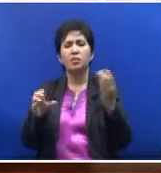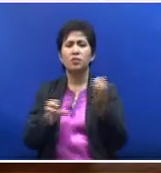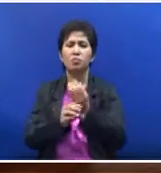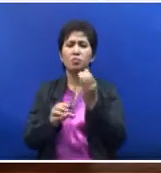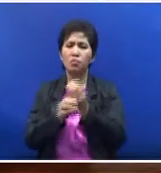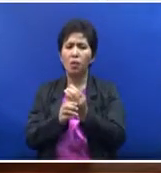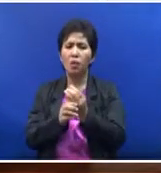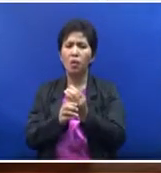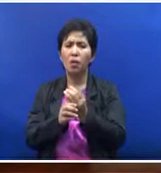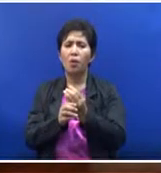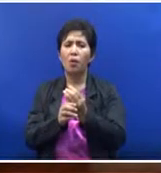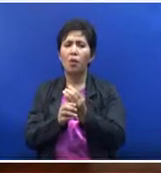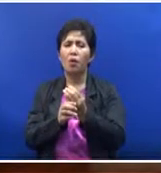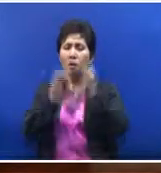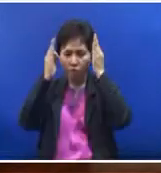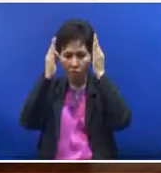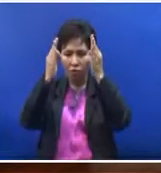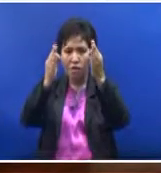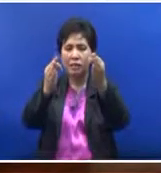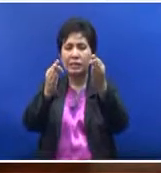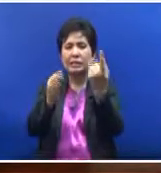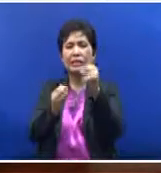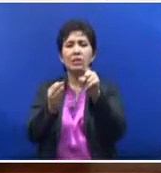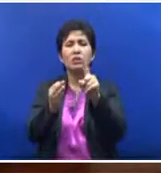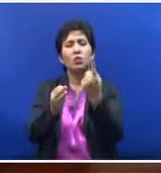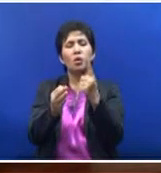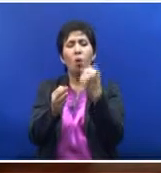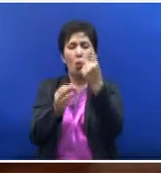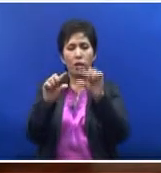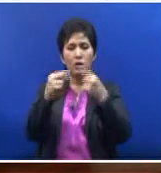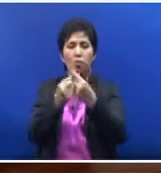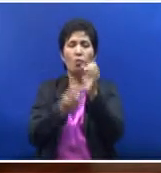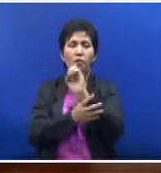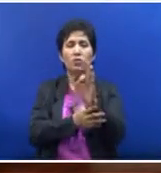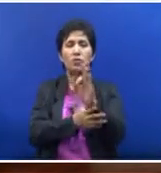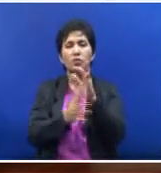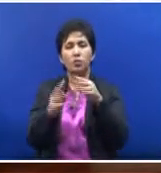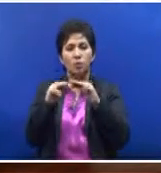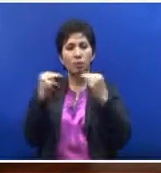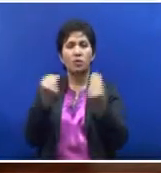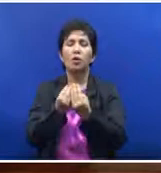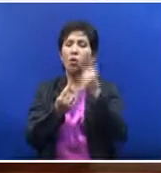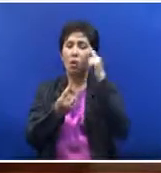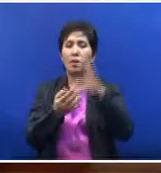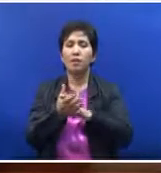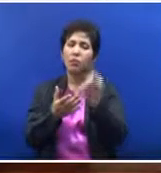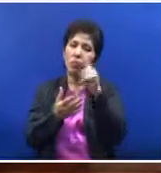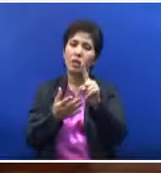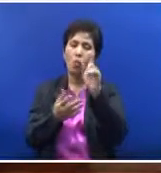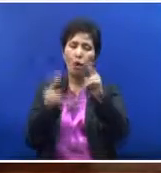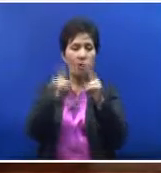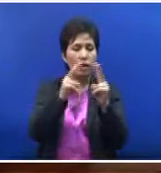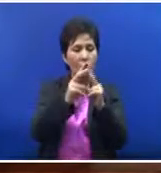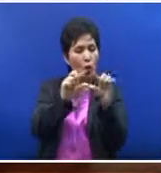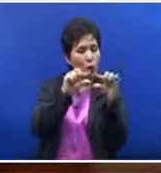scale societies only focus on just one group of society. If it is in one village, maybe just focus on one